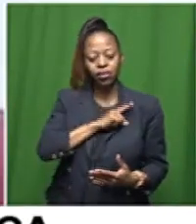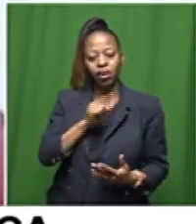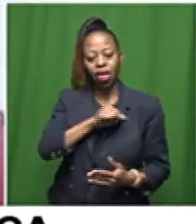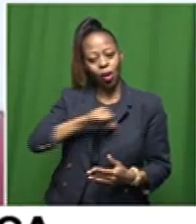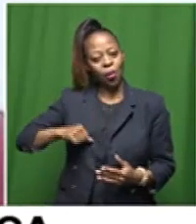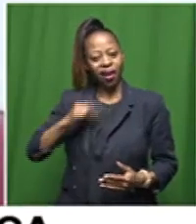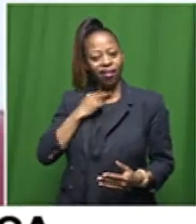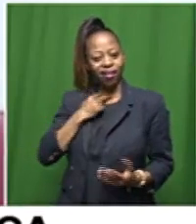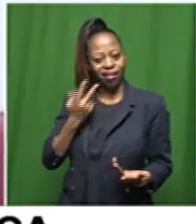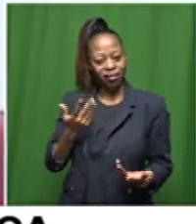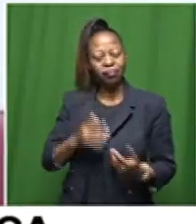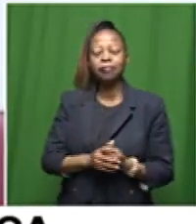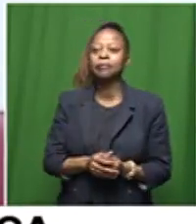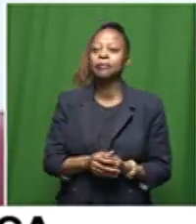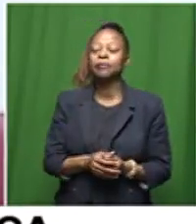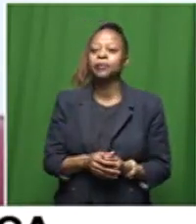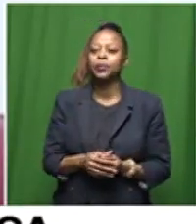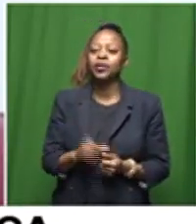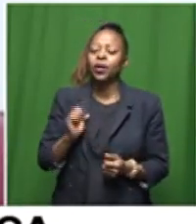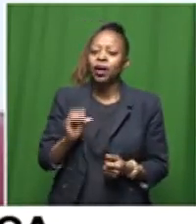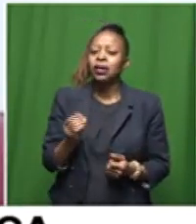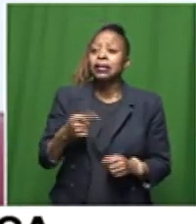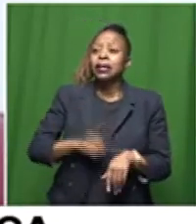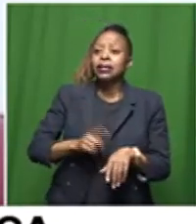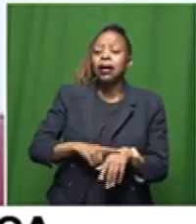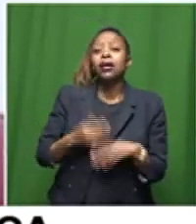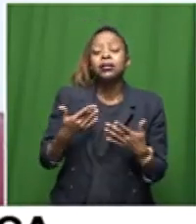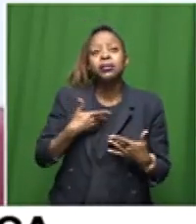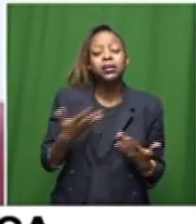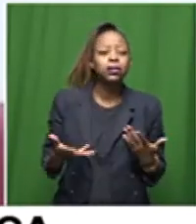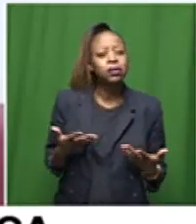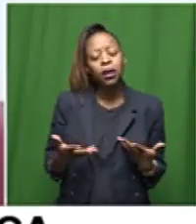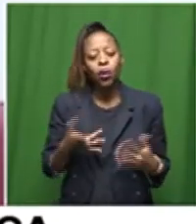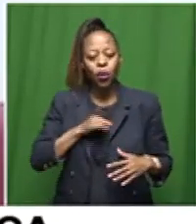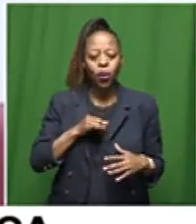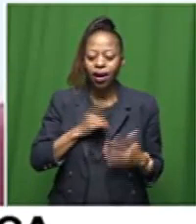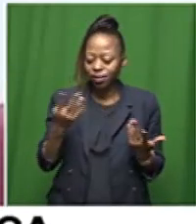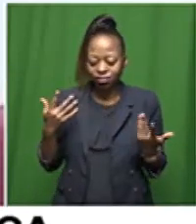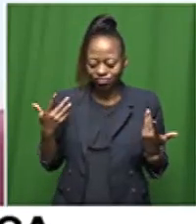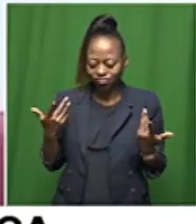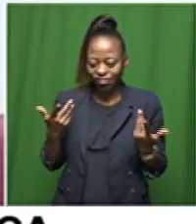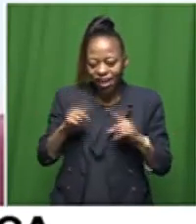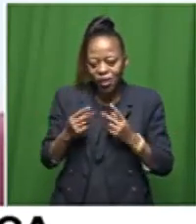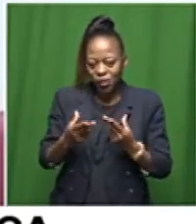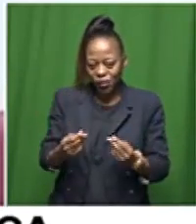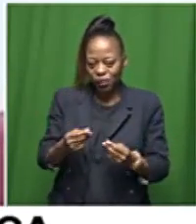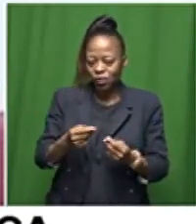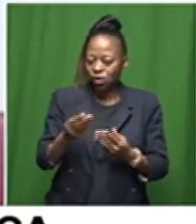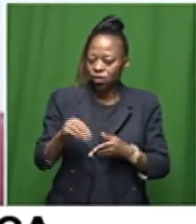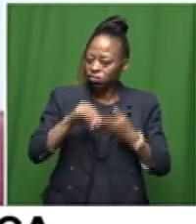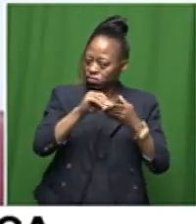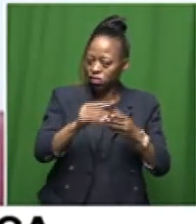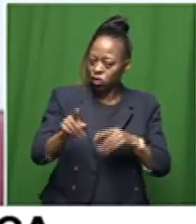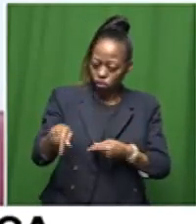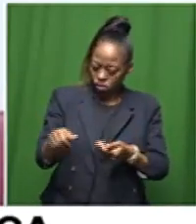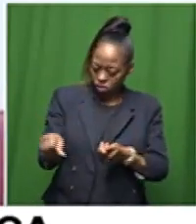needed. So during that time, and then because there's nothing I could do, and then they discharged me. So they said they